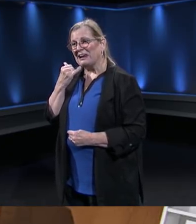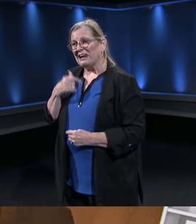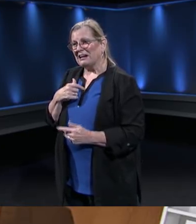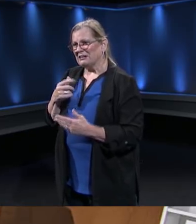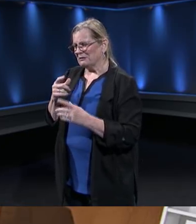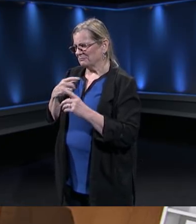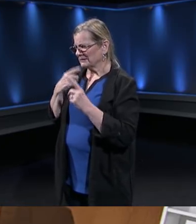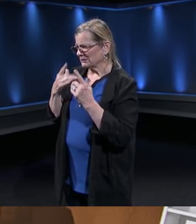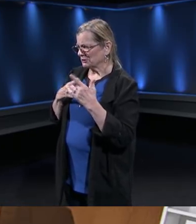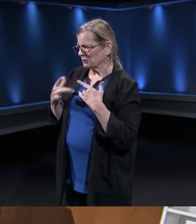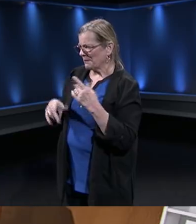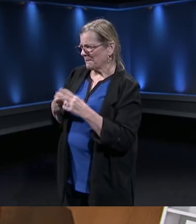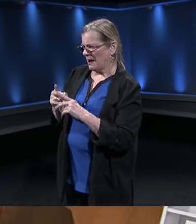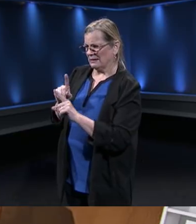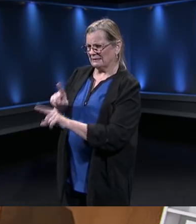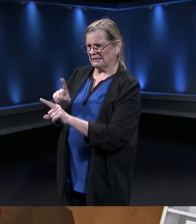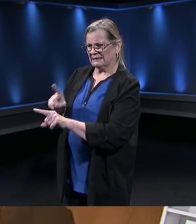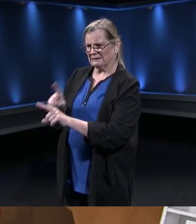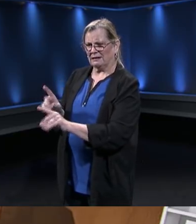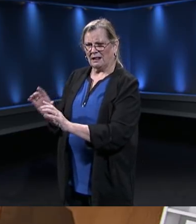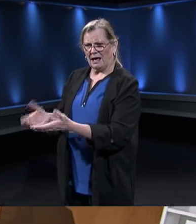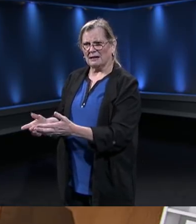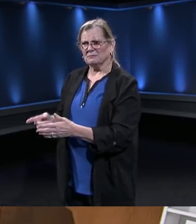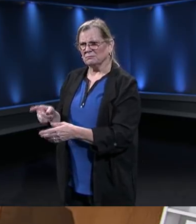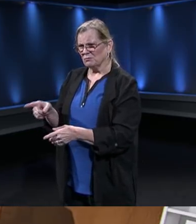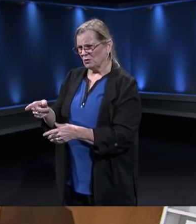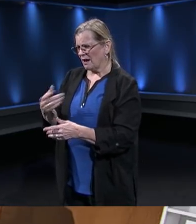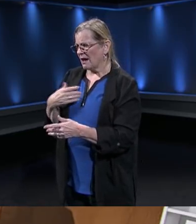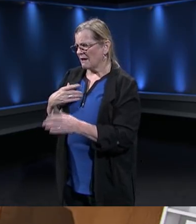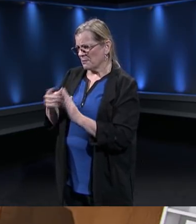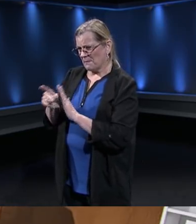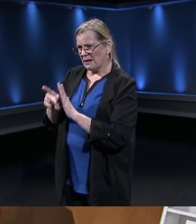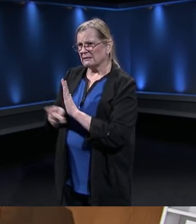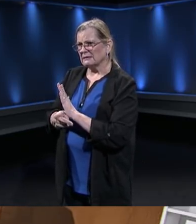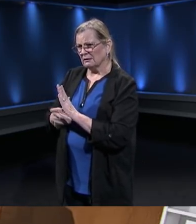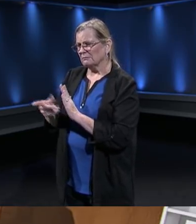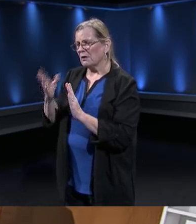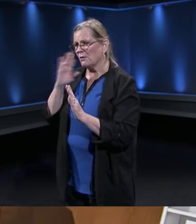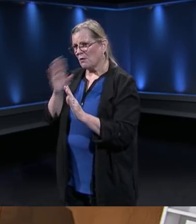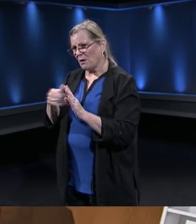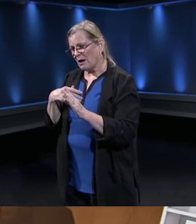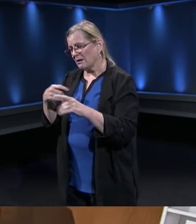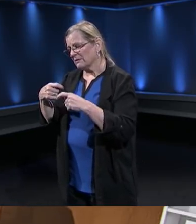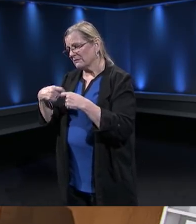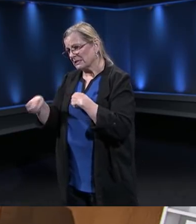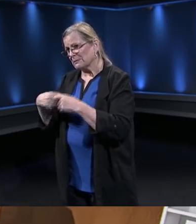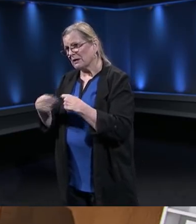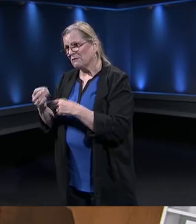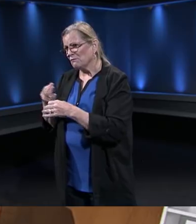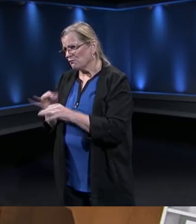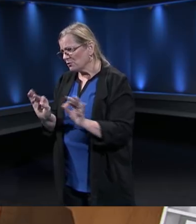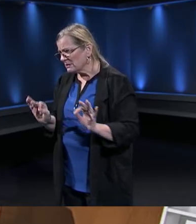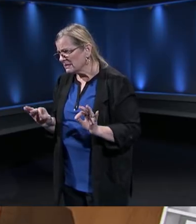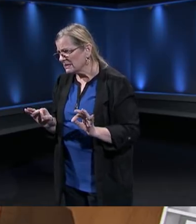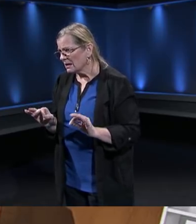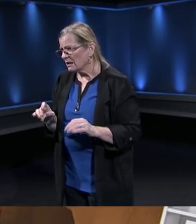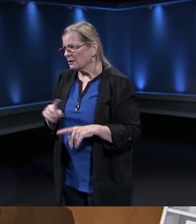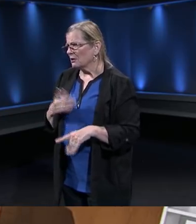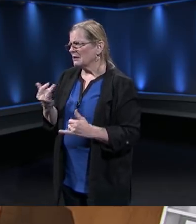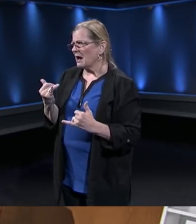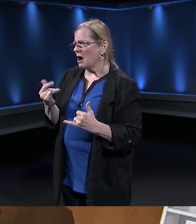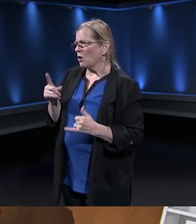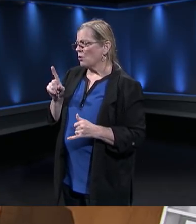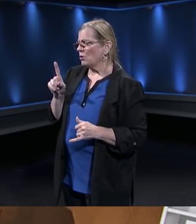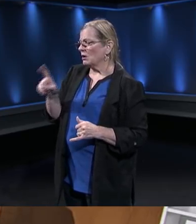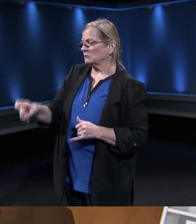policy being a lot more freer and open. But I did have a question, especially for our younger